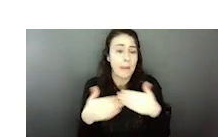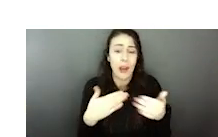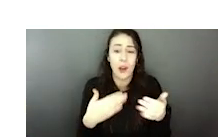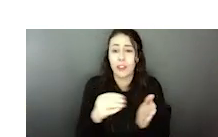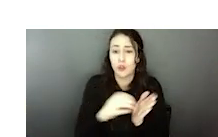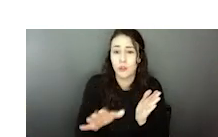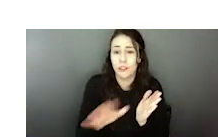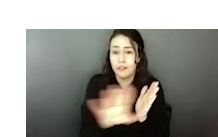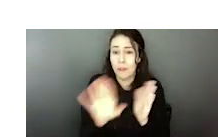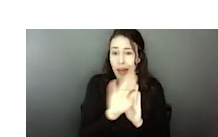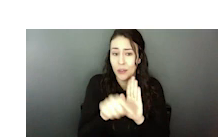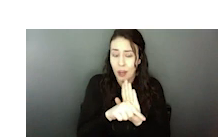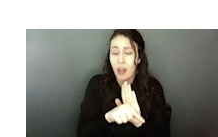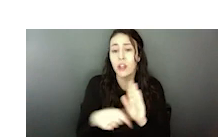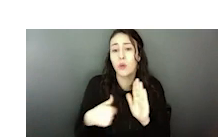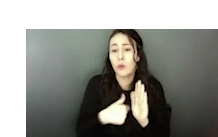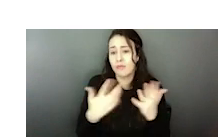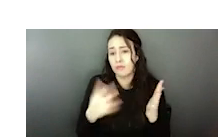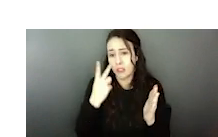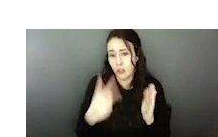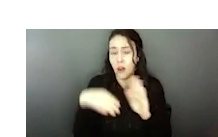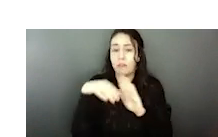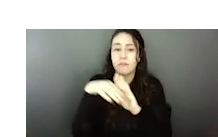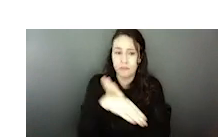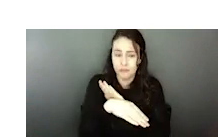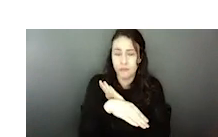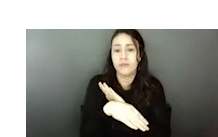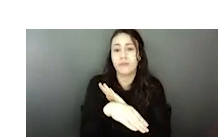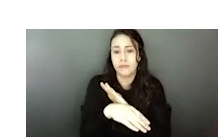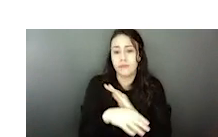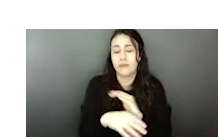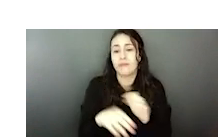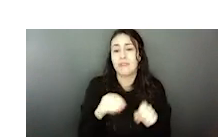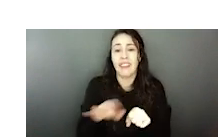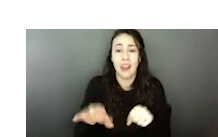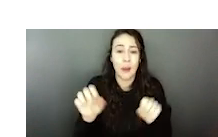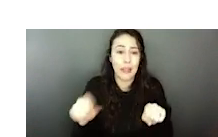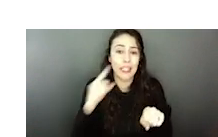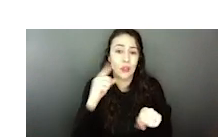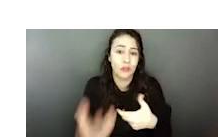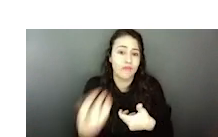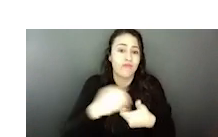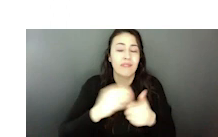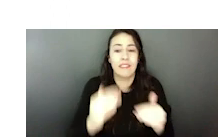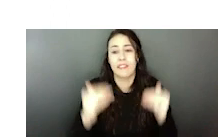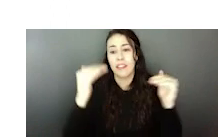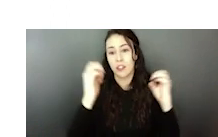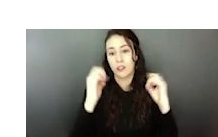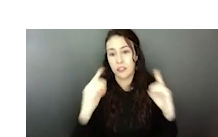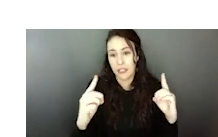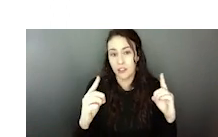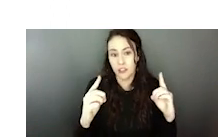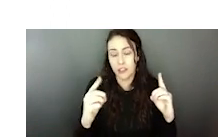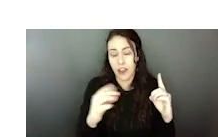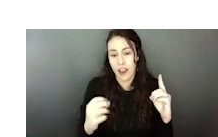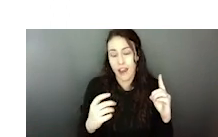did see some substantial declines in their ability to engage in higher education in our system. And as well, seeing